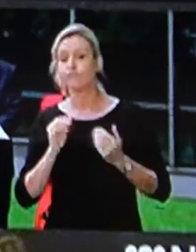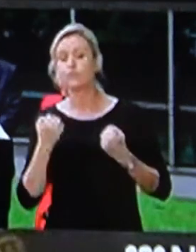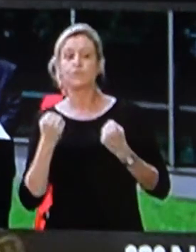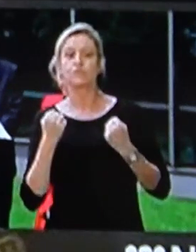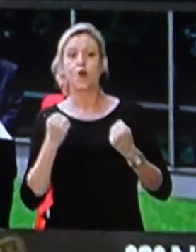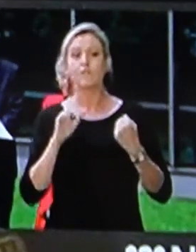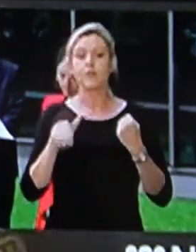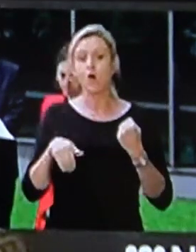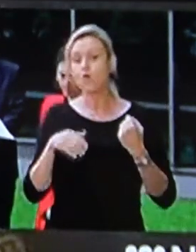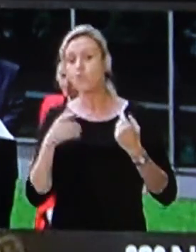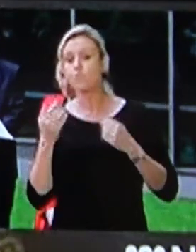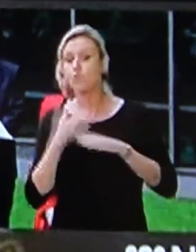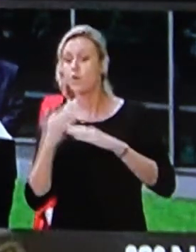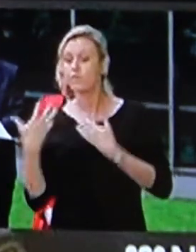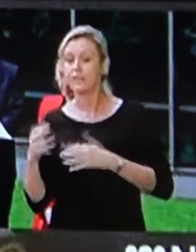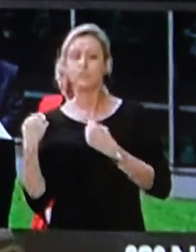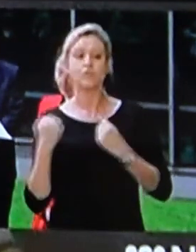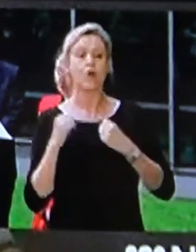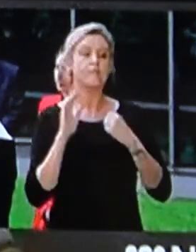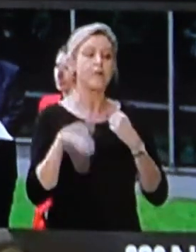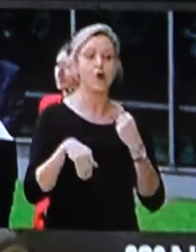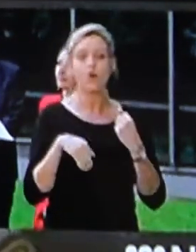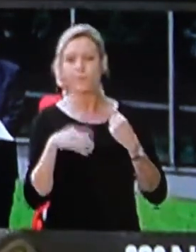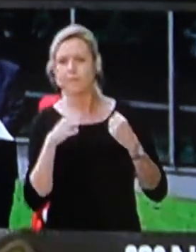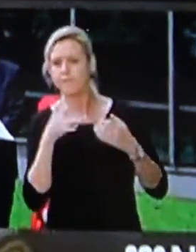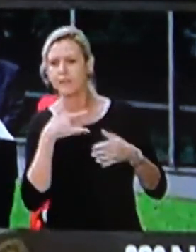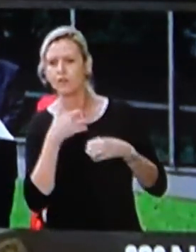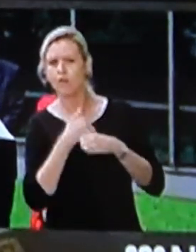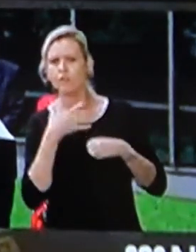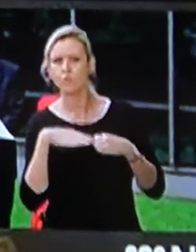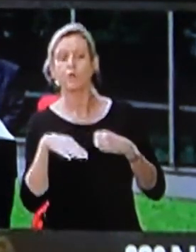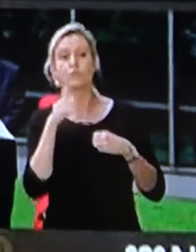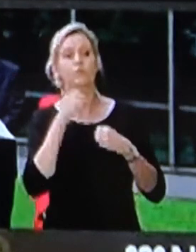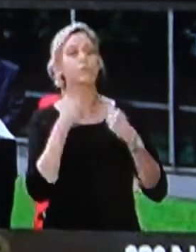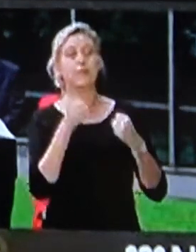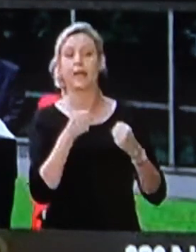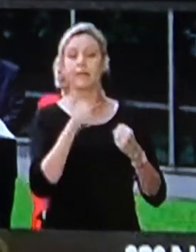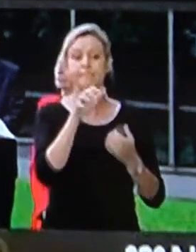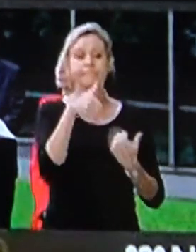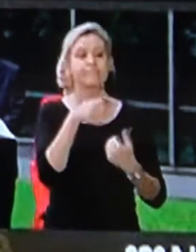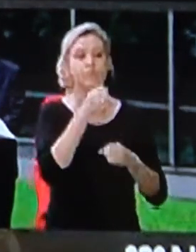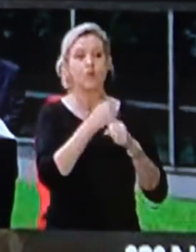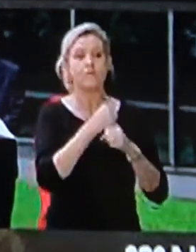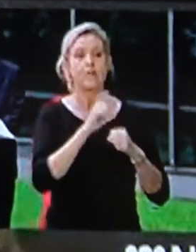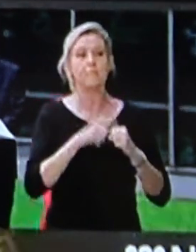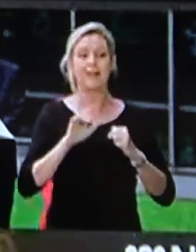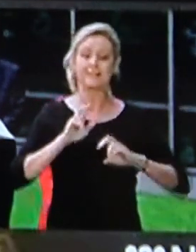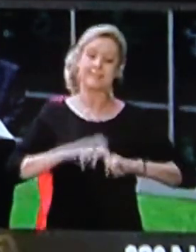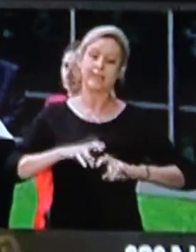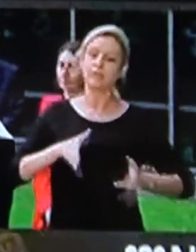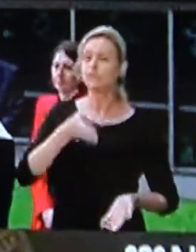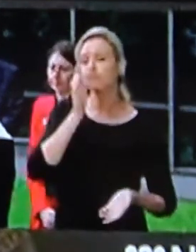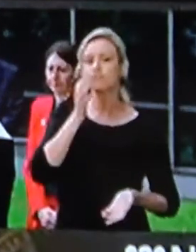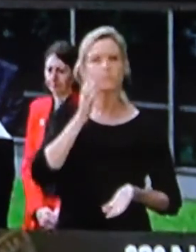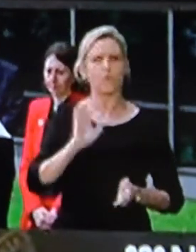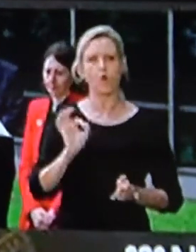wrong jumping out the car and grabbing a coffee. Just don't sit down and have it there. And I'm sure most people aren't doing this in a malicious way. It's just our lifestyle.